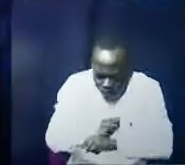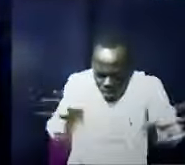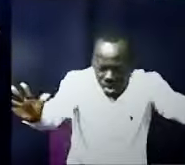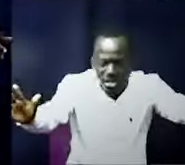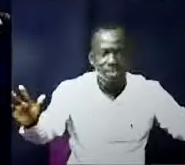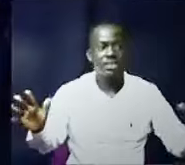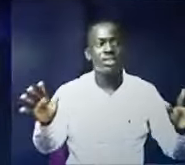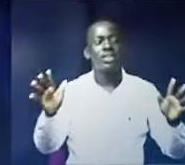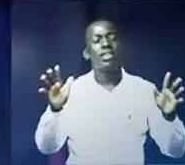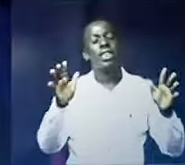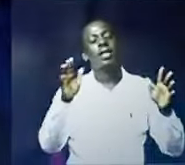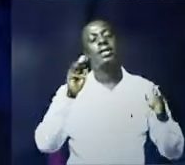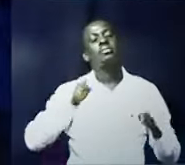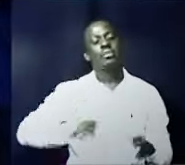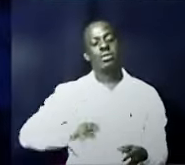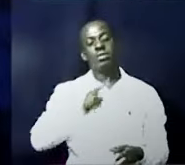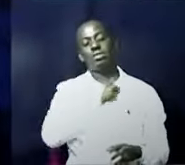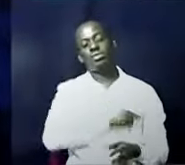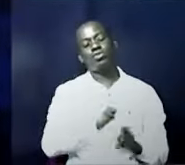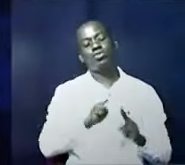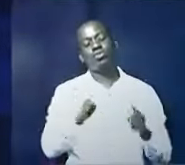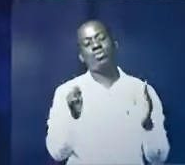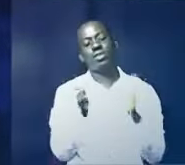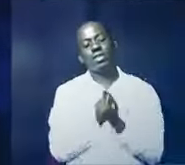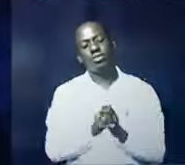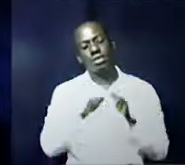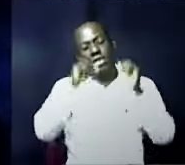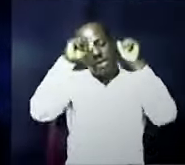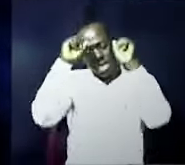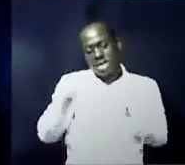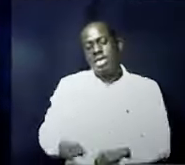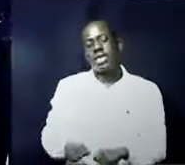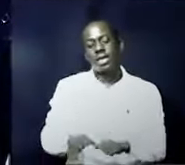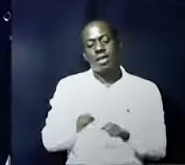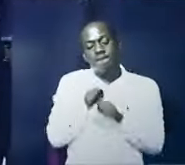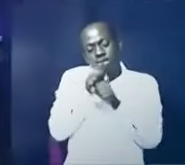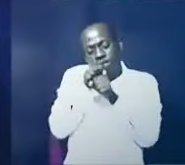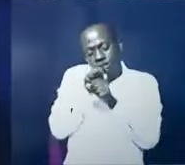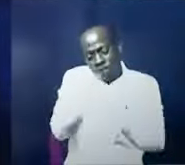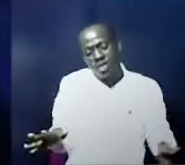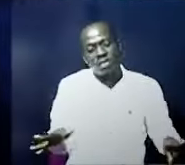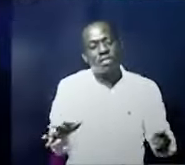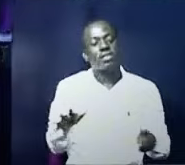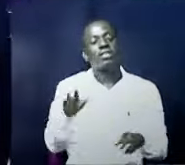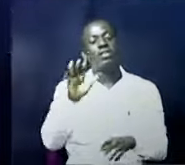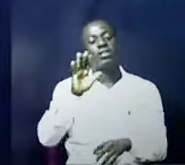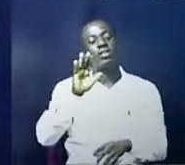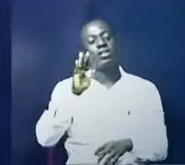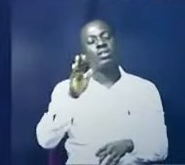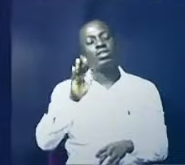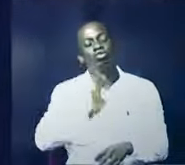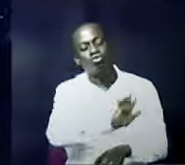our spheres. So in the second